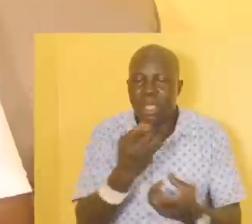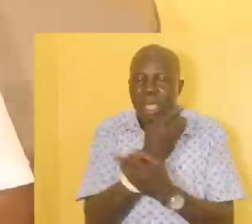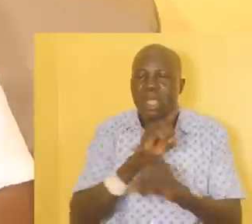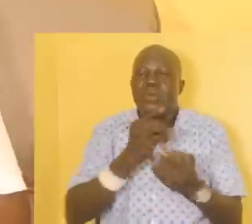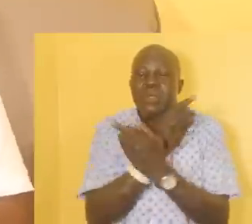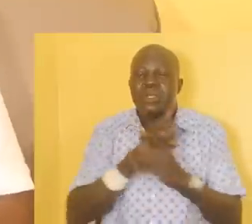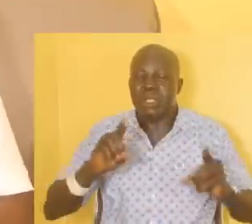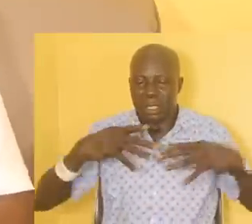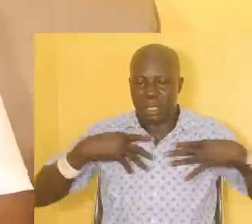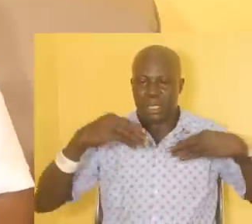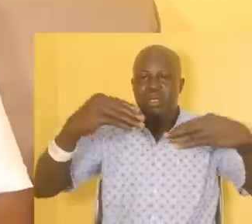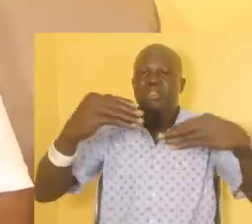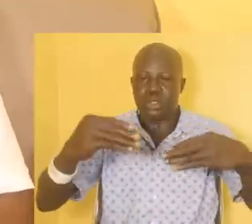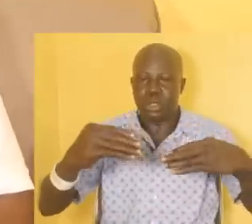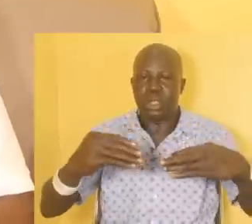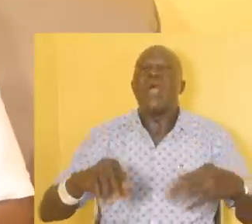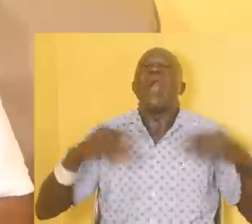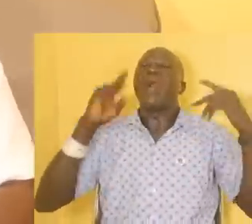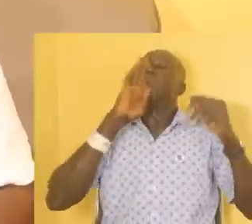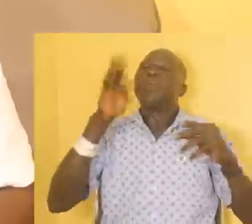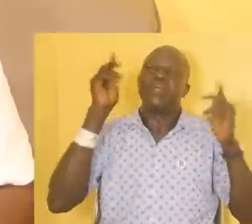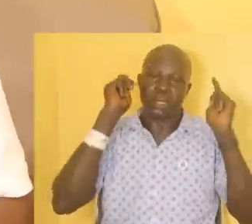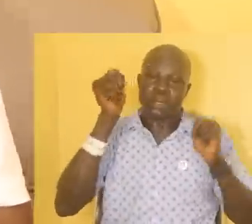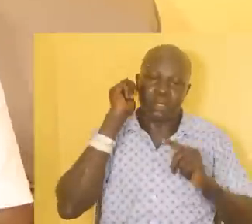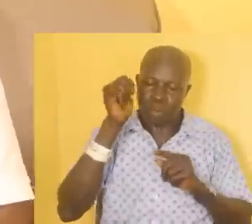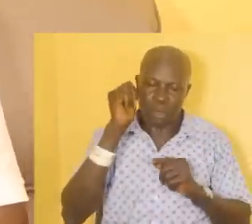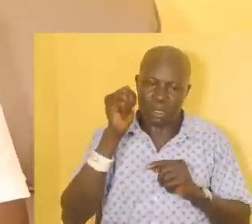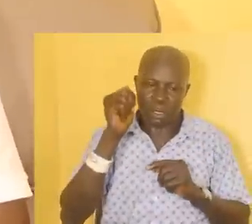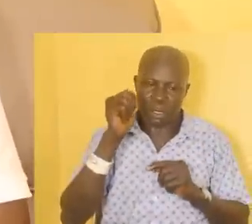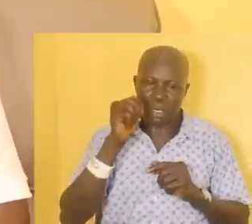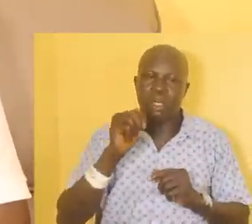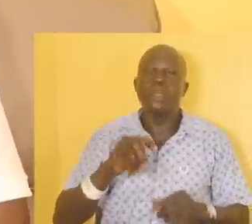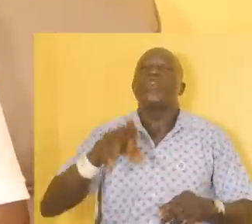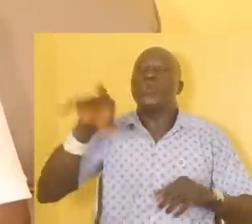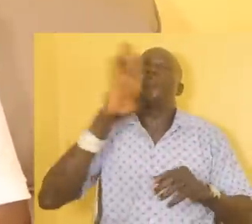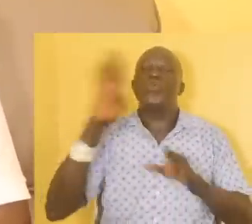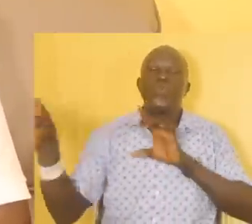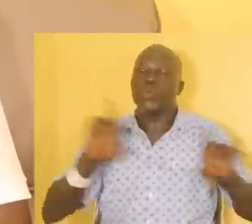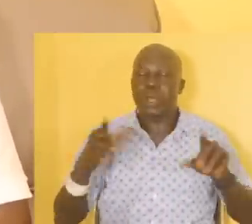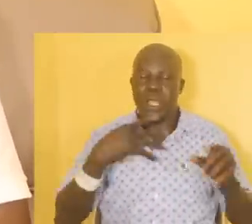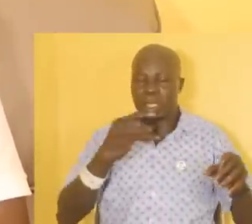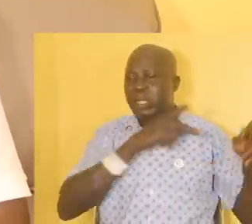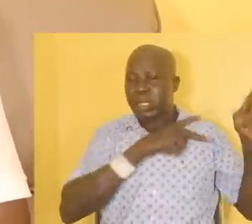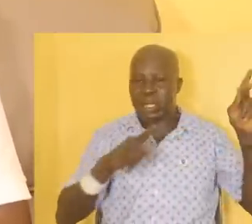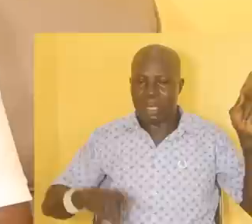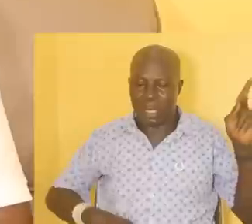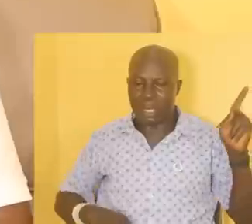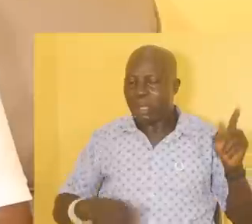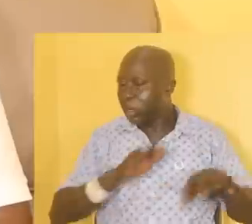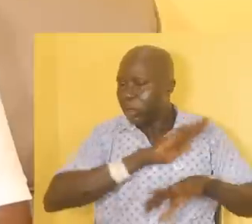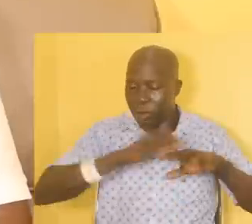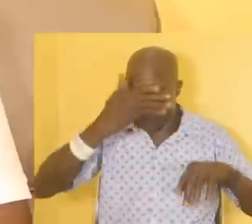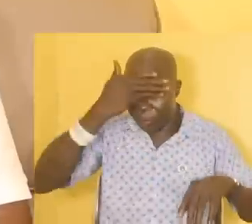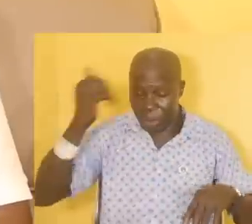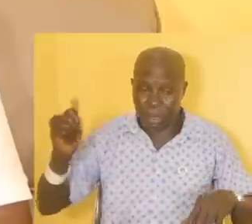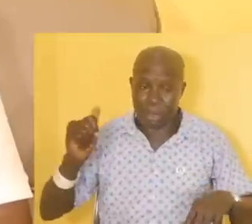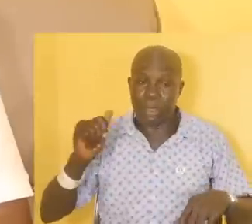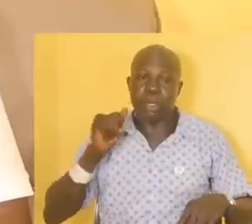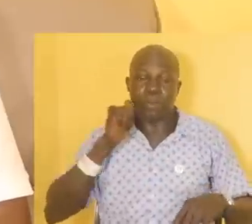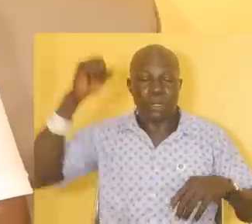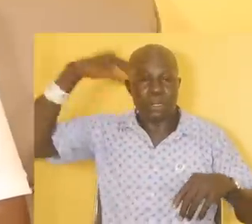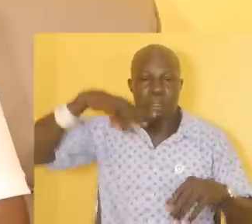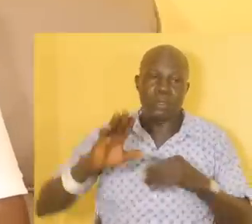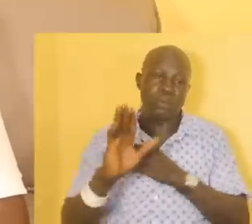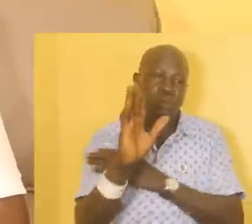that. Amen. Add the testimony. Amen. One day, Savior. Amen. Okay. Don't forget. By